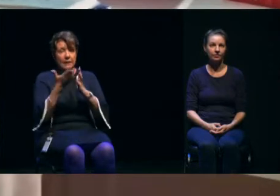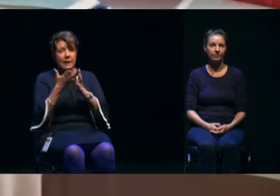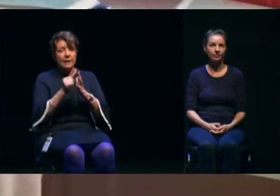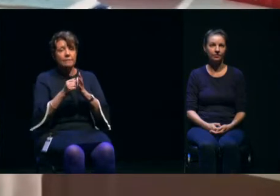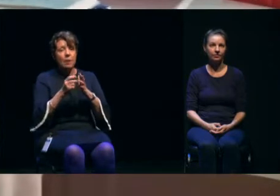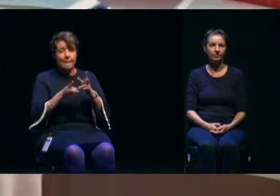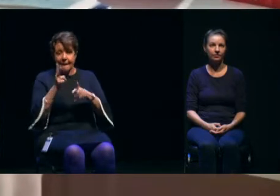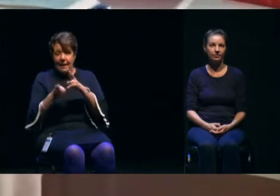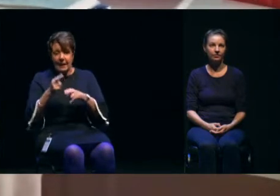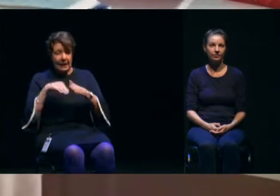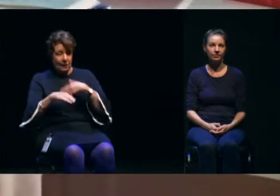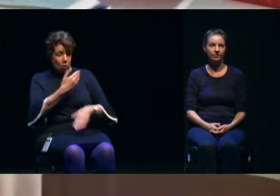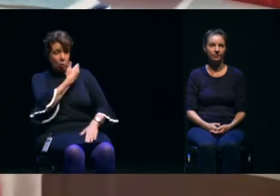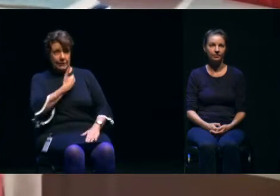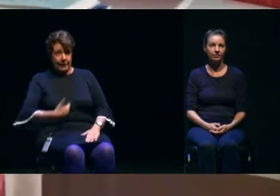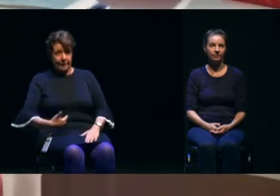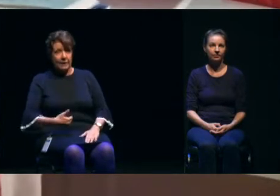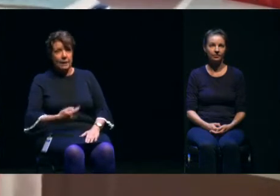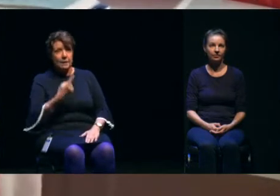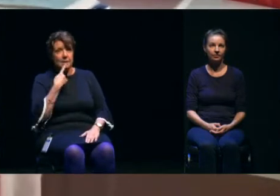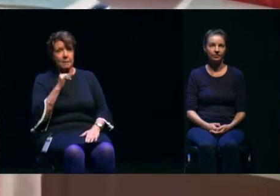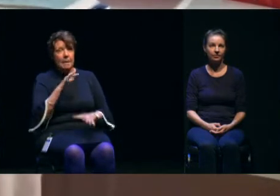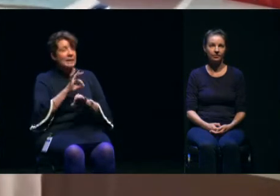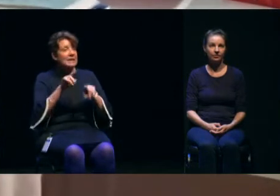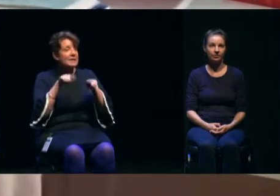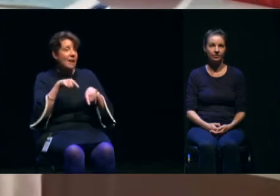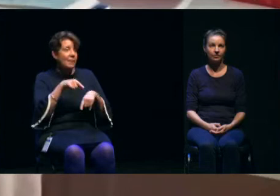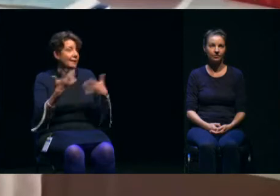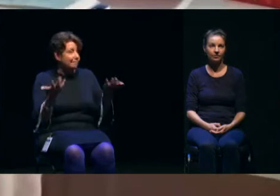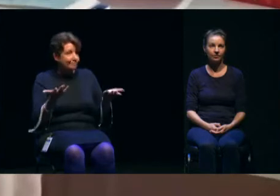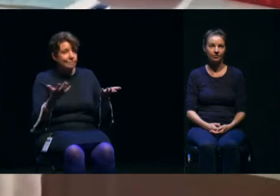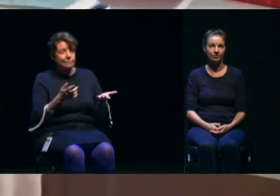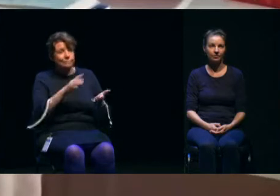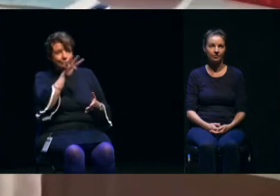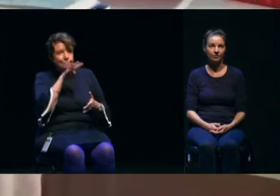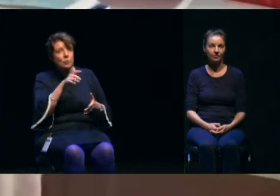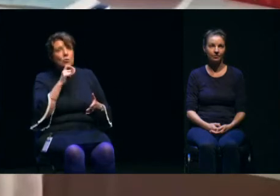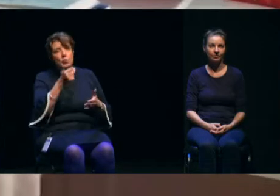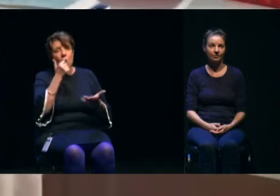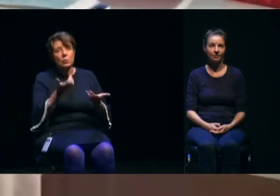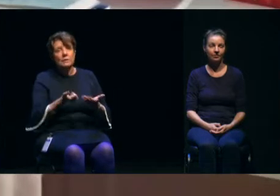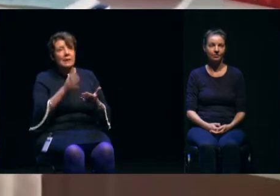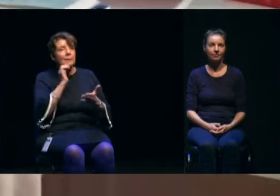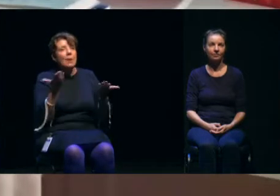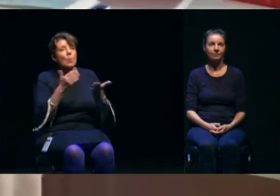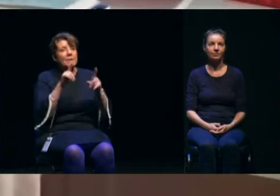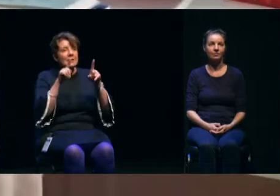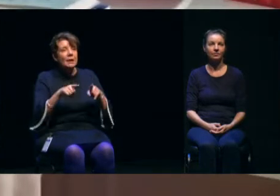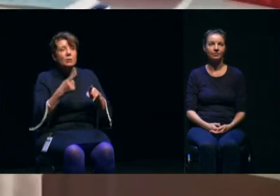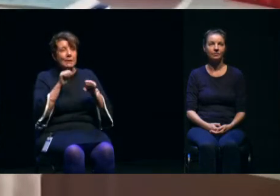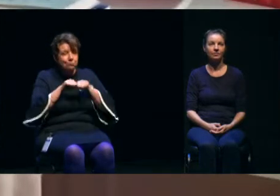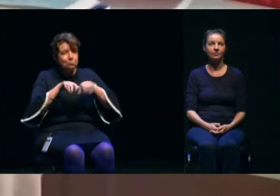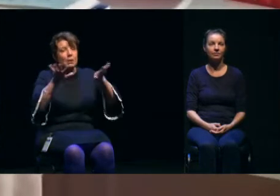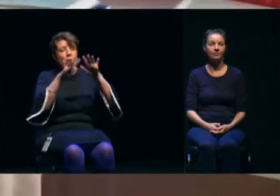in Yugoslavia, who says that probably didn't start there. Who knows? It doesn't matter where it started. Oh, well. The thing is that it went global